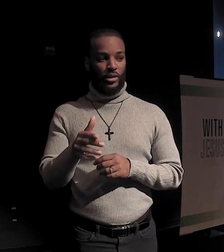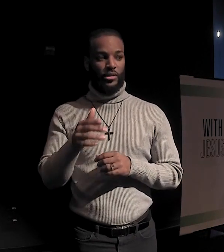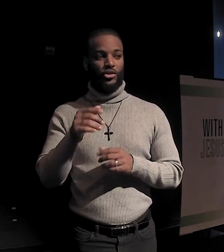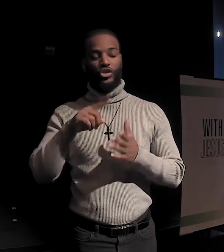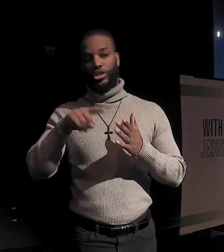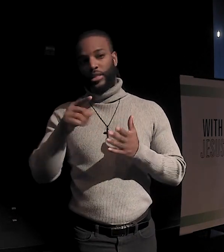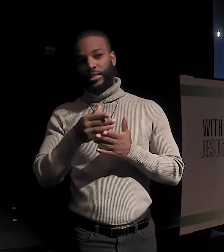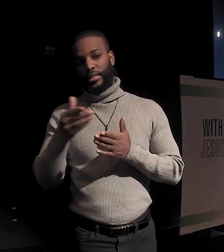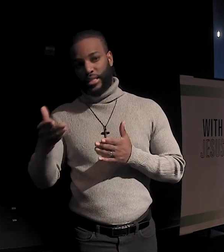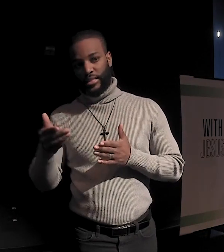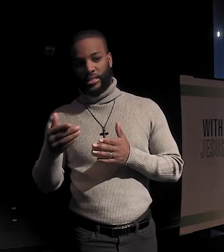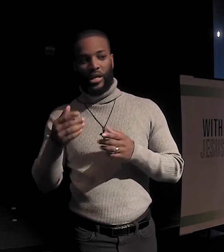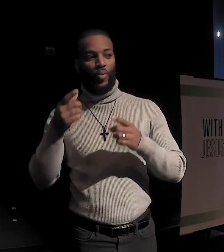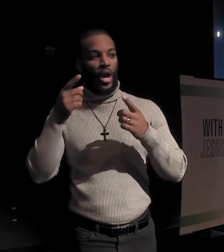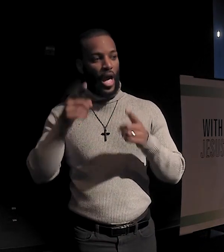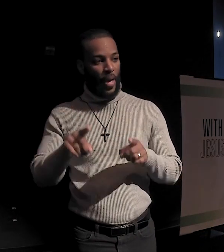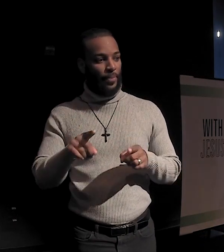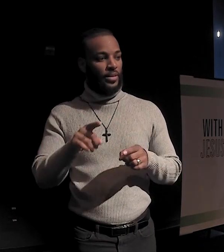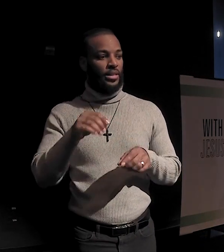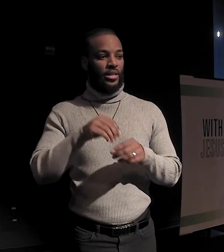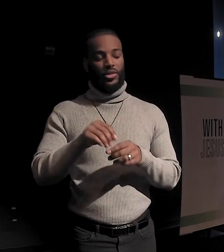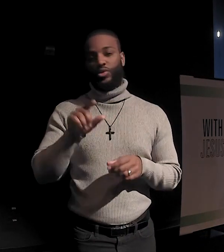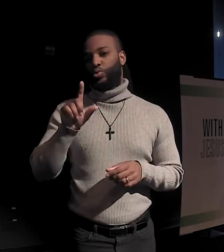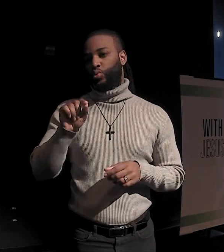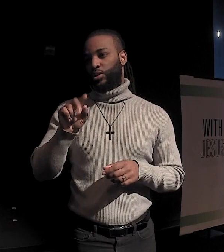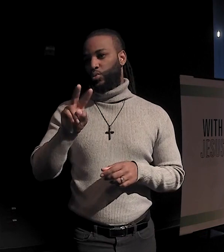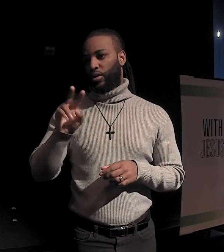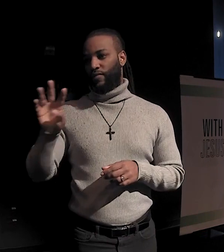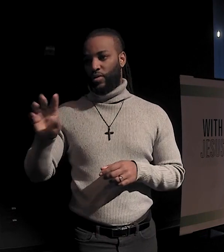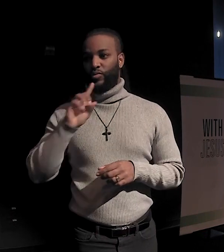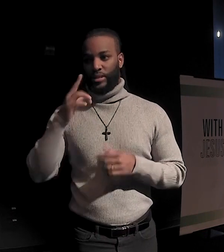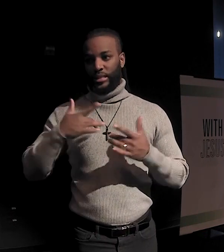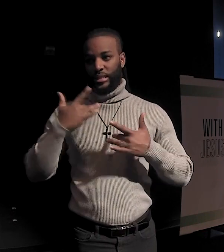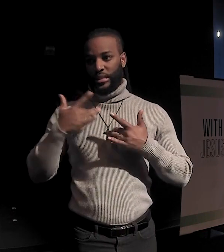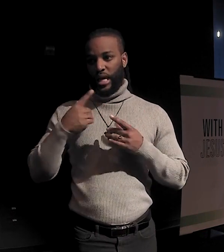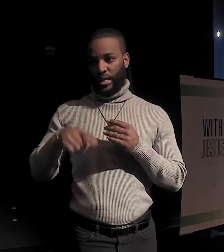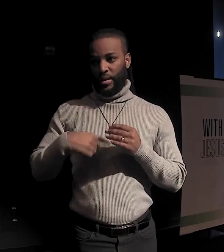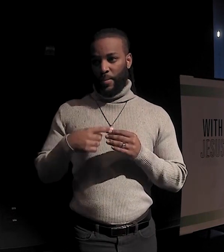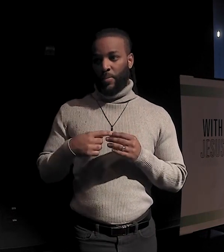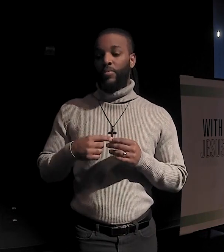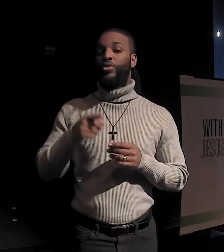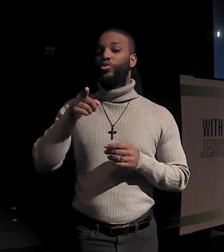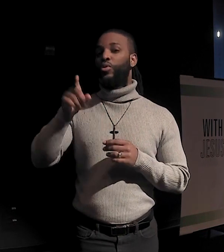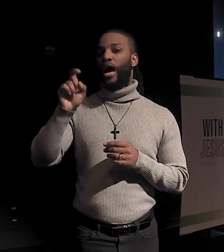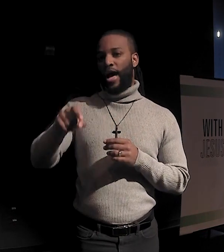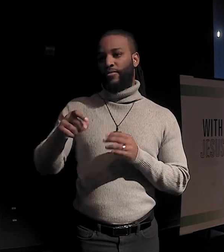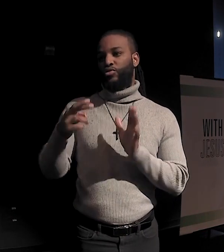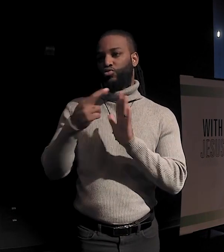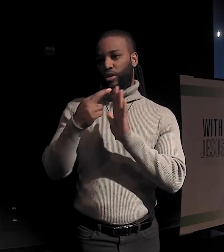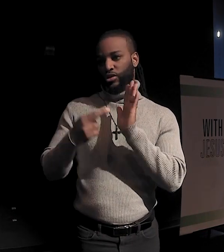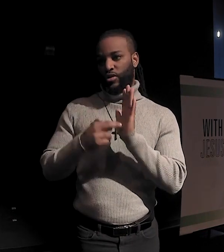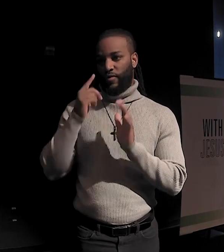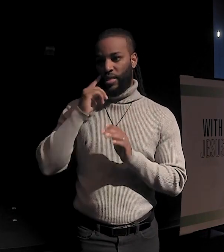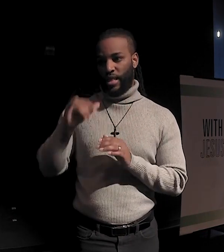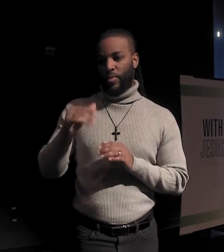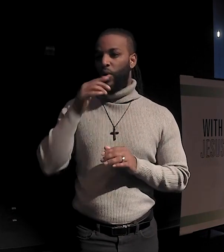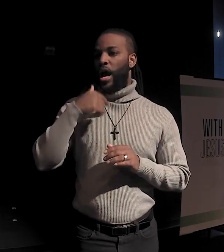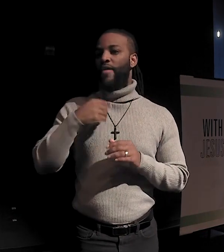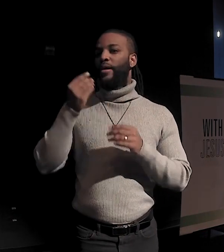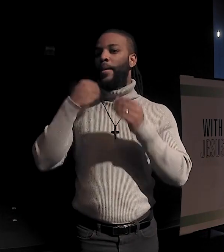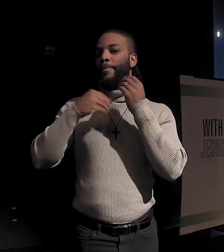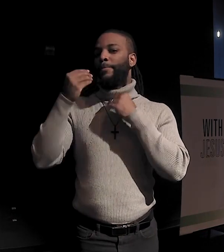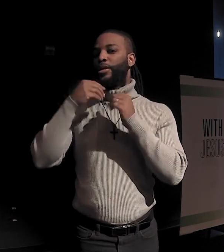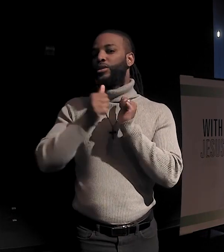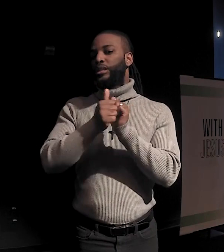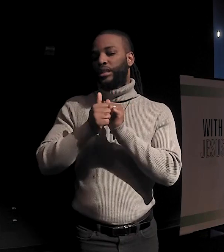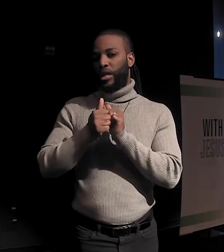of some things that we're jumping into in 2024 that we're super excited about. Now, you do have to register for that one because we're going to have a meal together